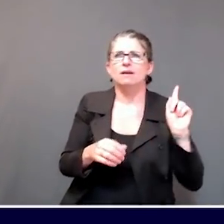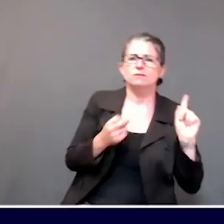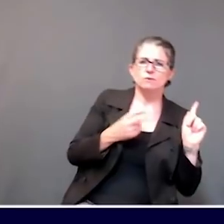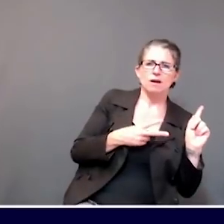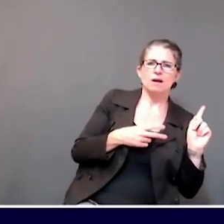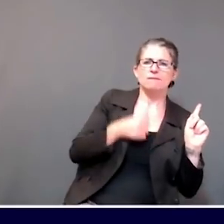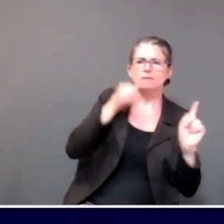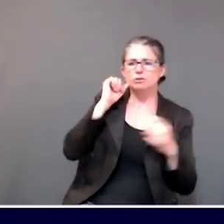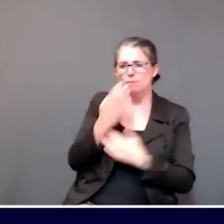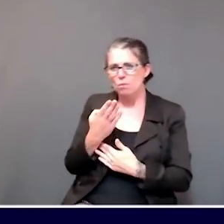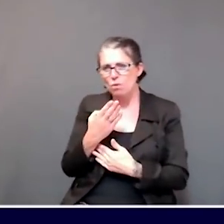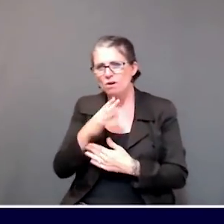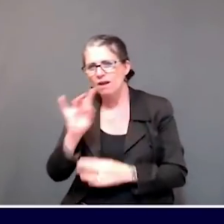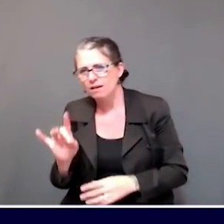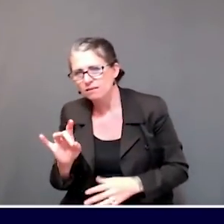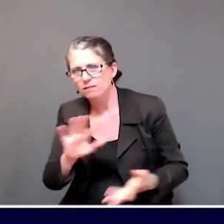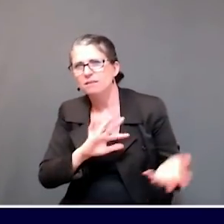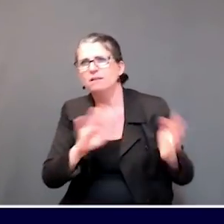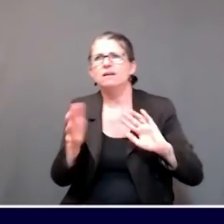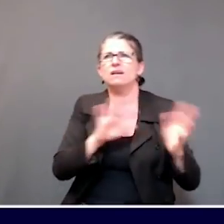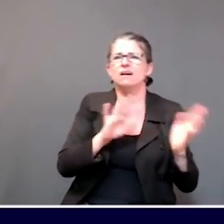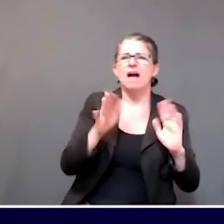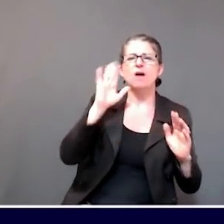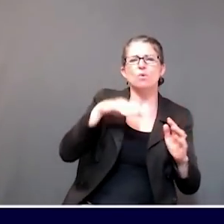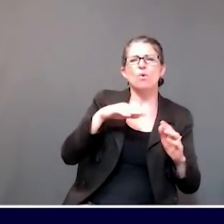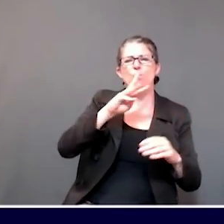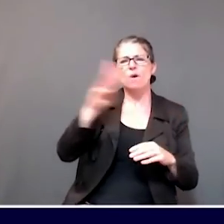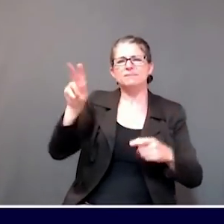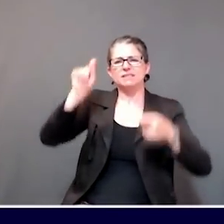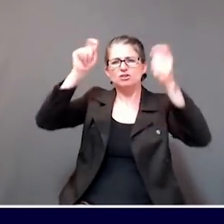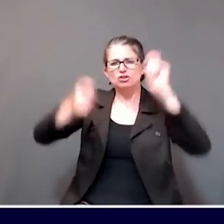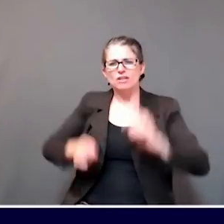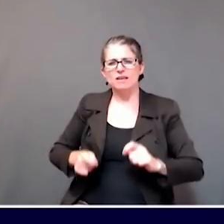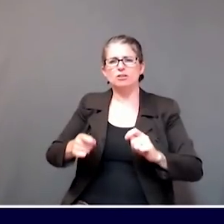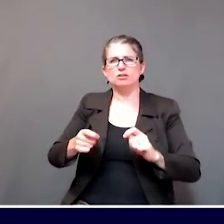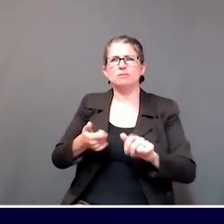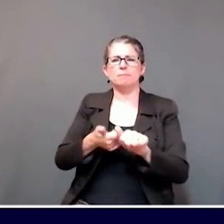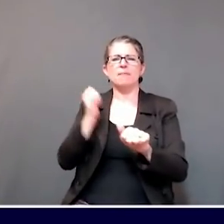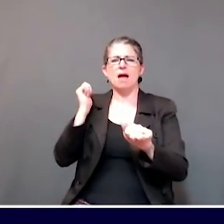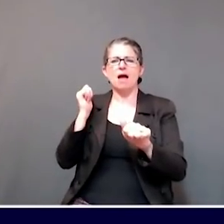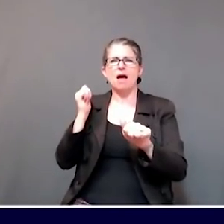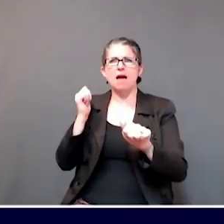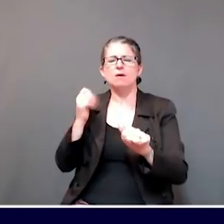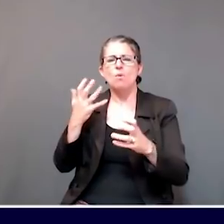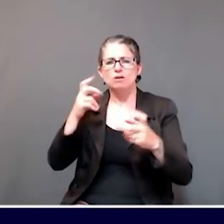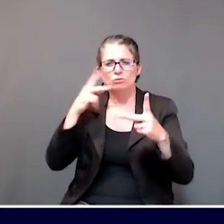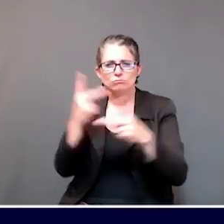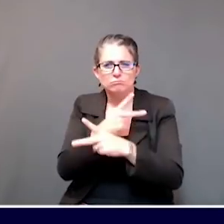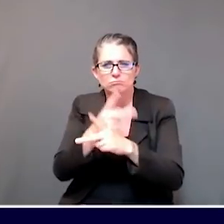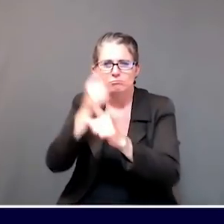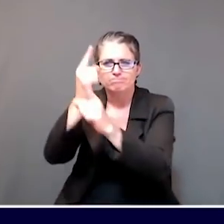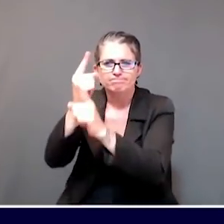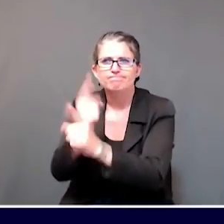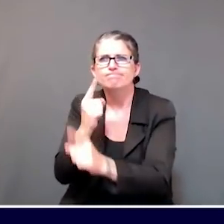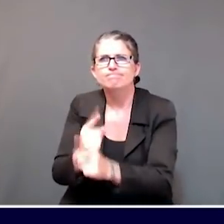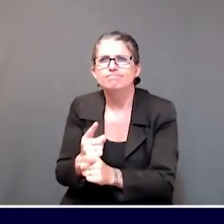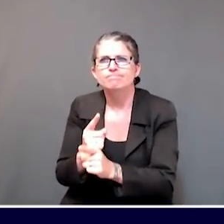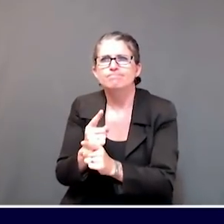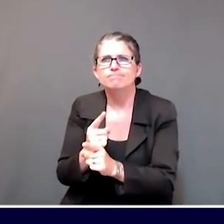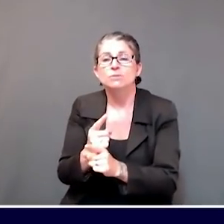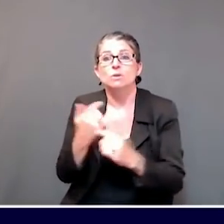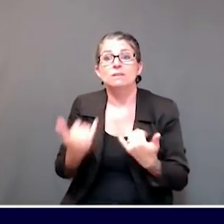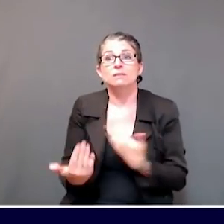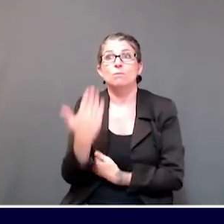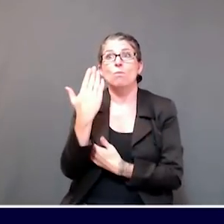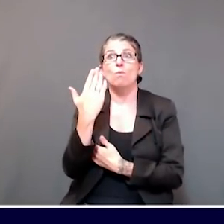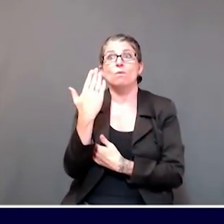has happened, but we want to be accurate when we report numbers. So what really is when we look at the numbers in the morning, what should we be saying is the most accurate number? Is it 8, like you